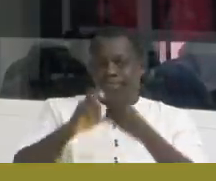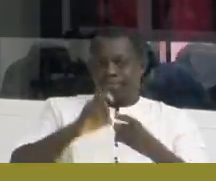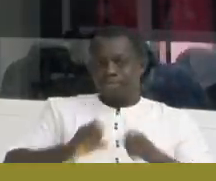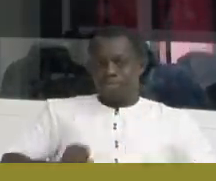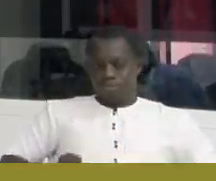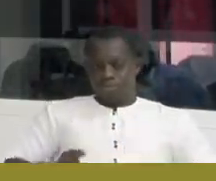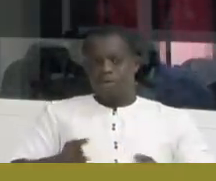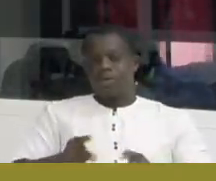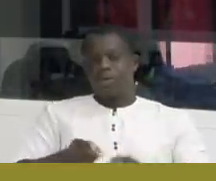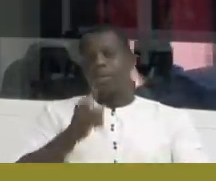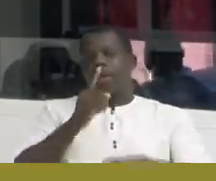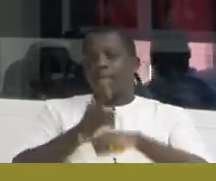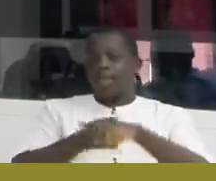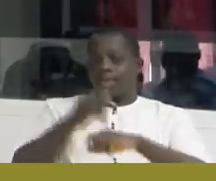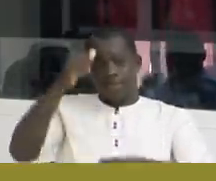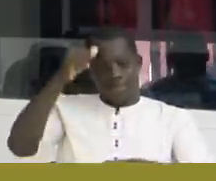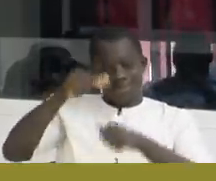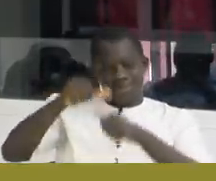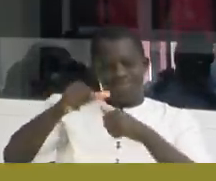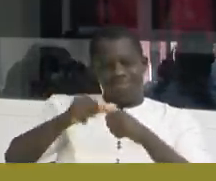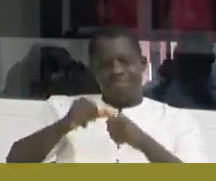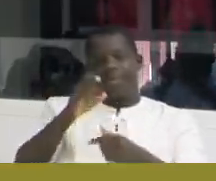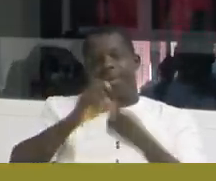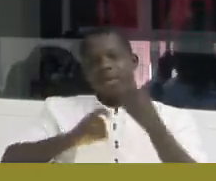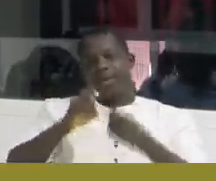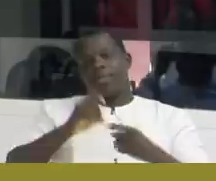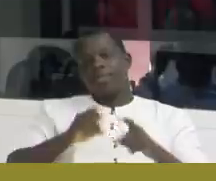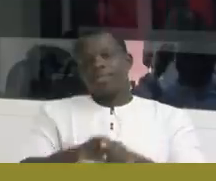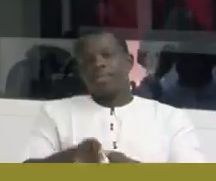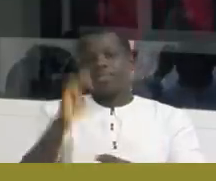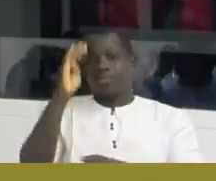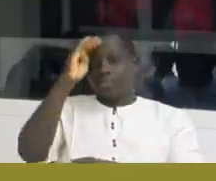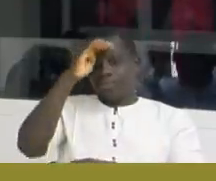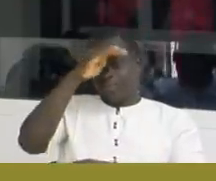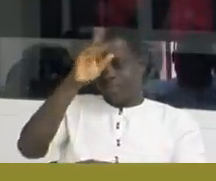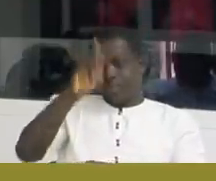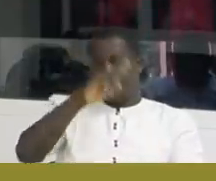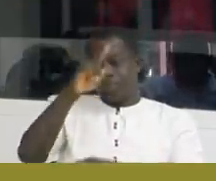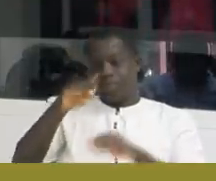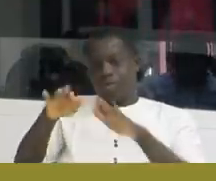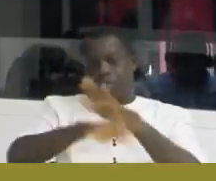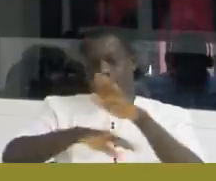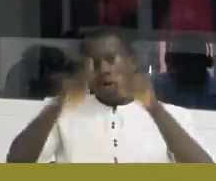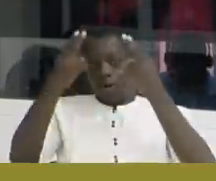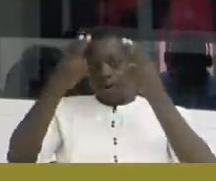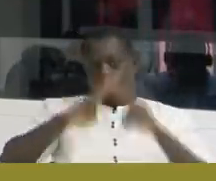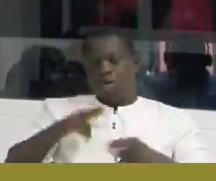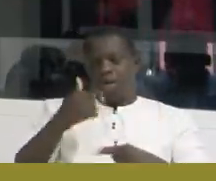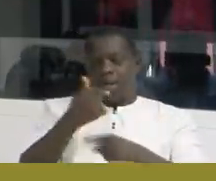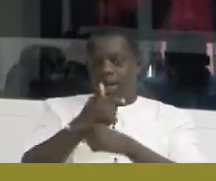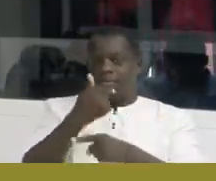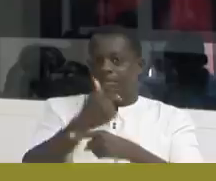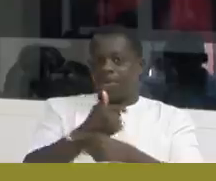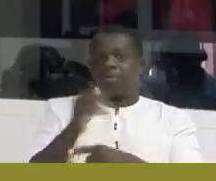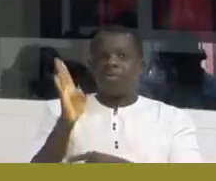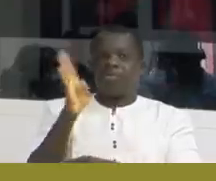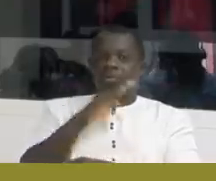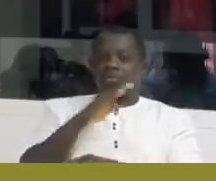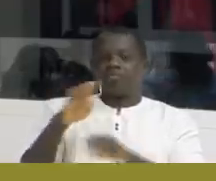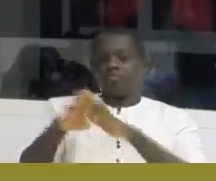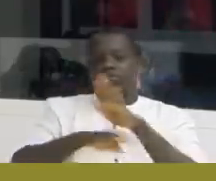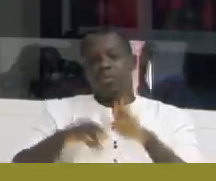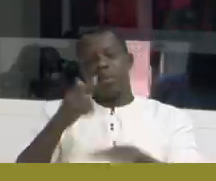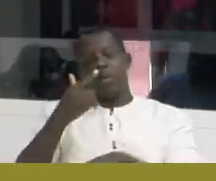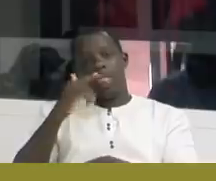that it is a criminal offense in the laws of this country to lie under oath. It is also an offense